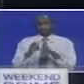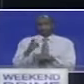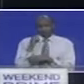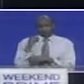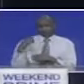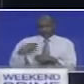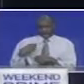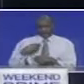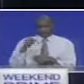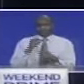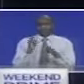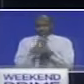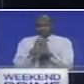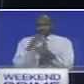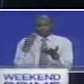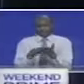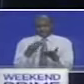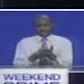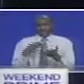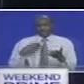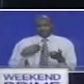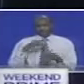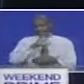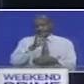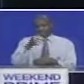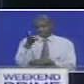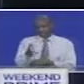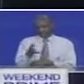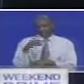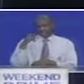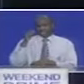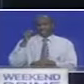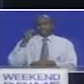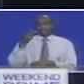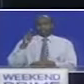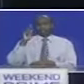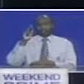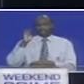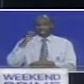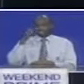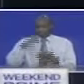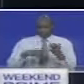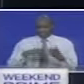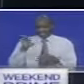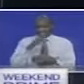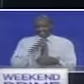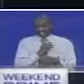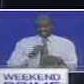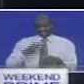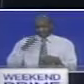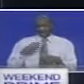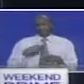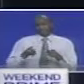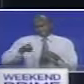govern the expenditure of county governments. Senate Majority Leader Kithure Kindiki says the Senate will push for increased expenditure